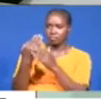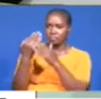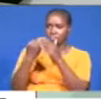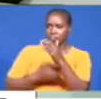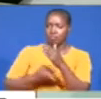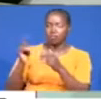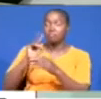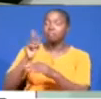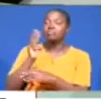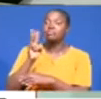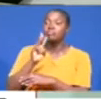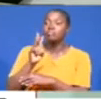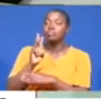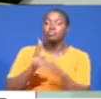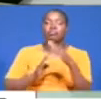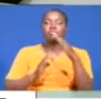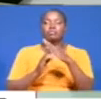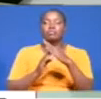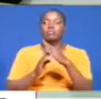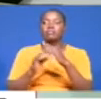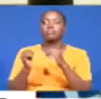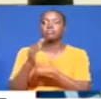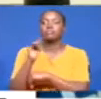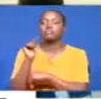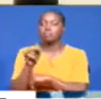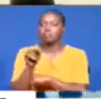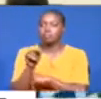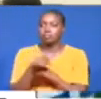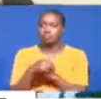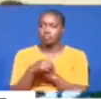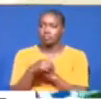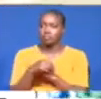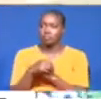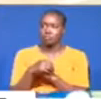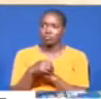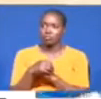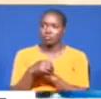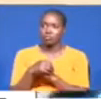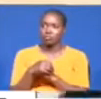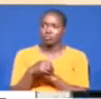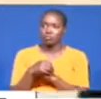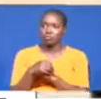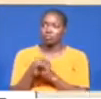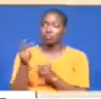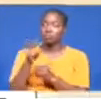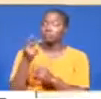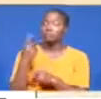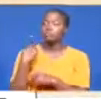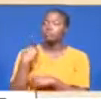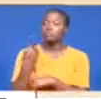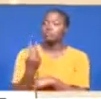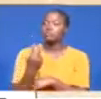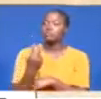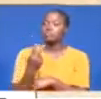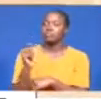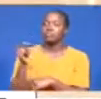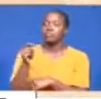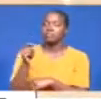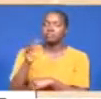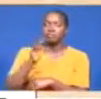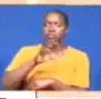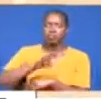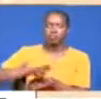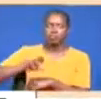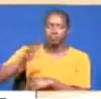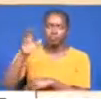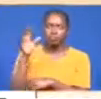Water, who top on 14 points. Maintain their second position in Kenya Handball Federation League